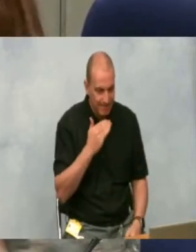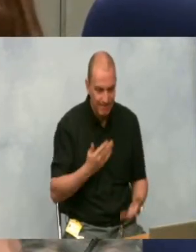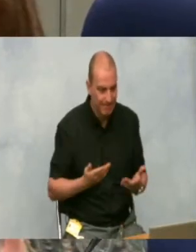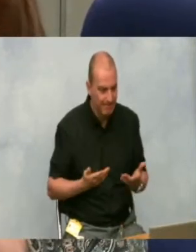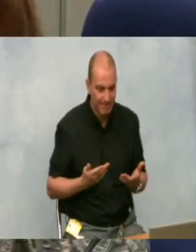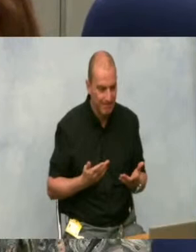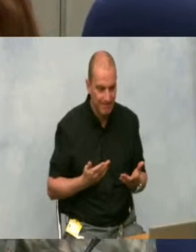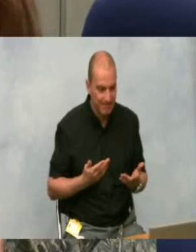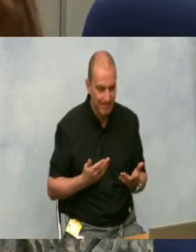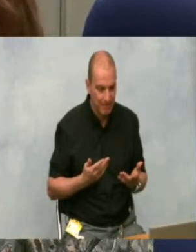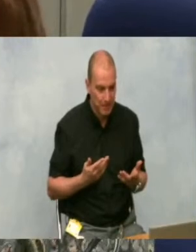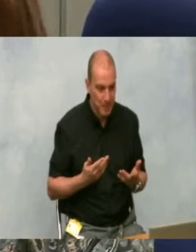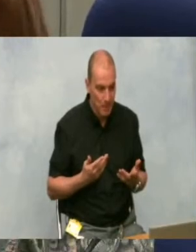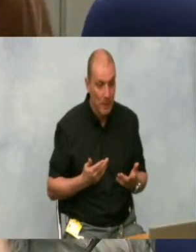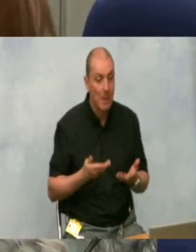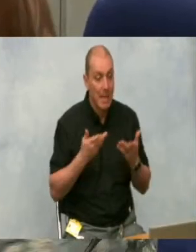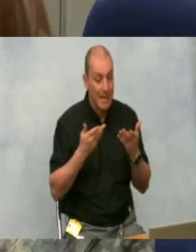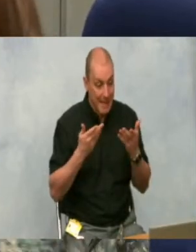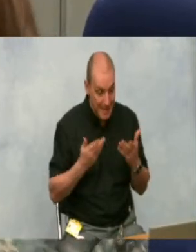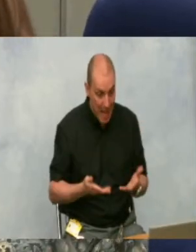have, the information's coming out now.